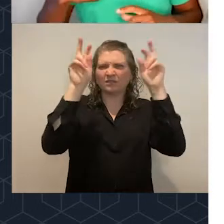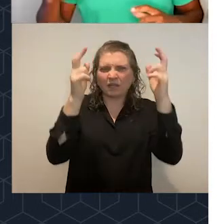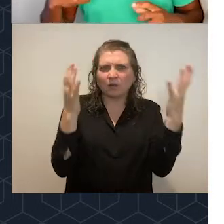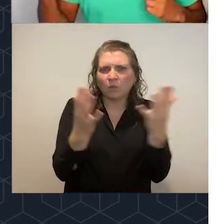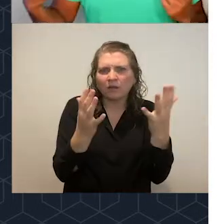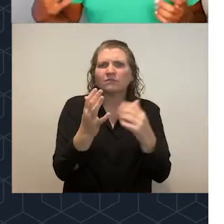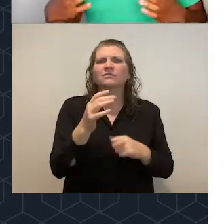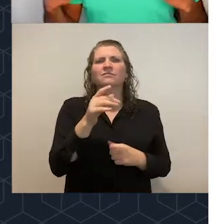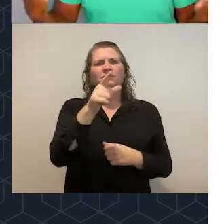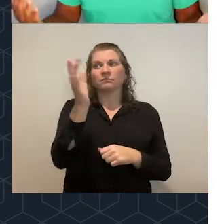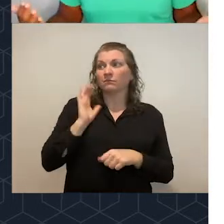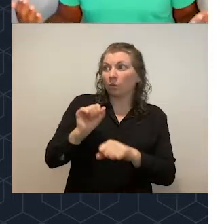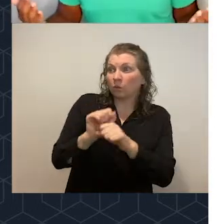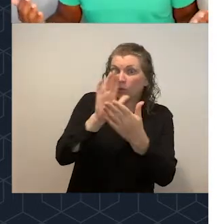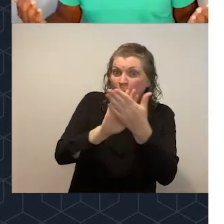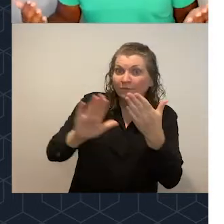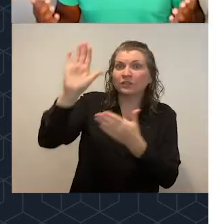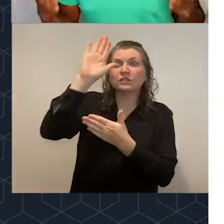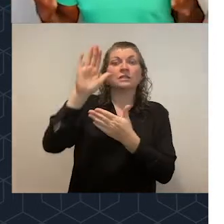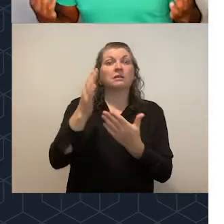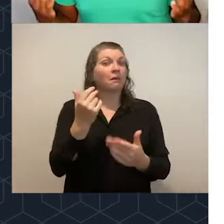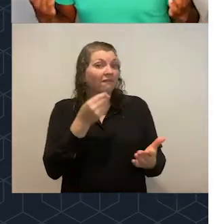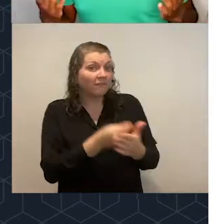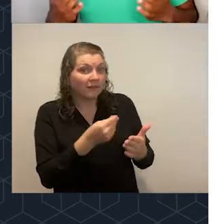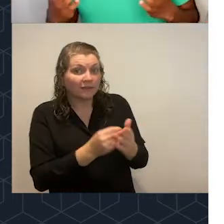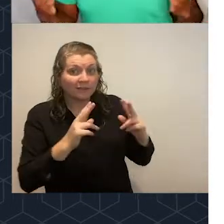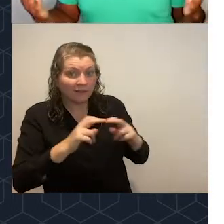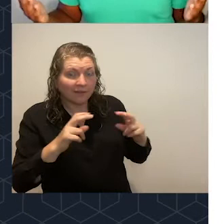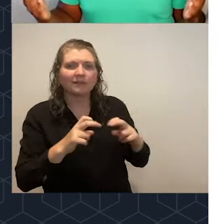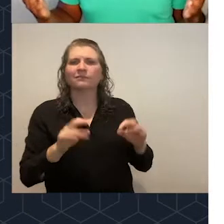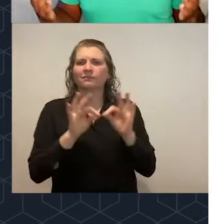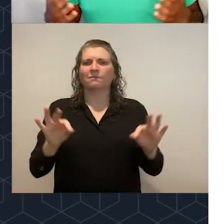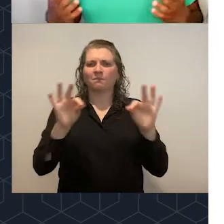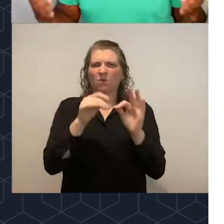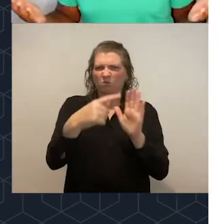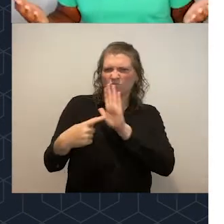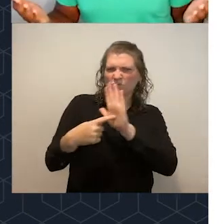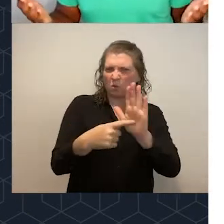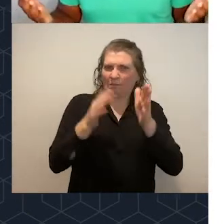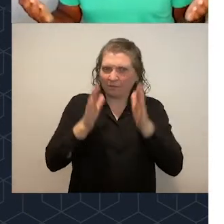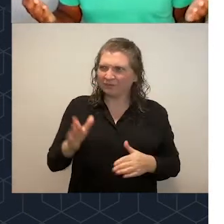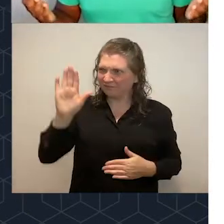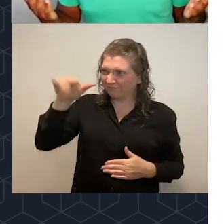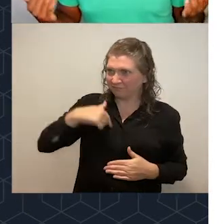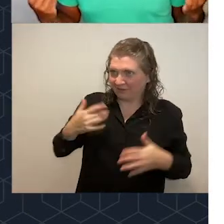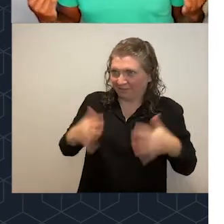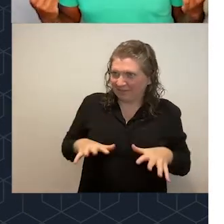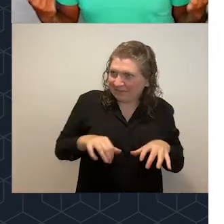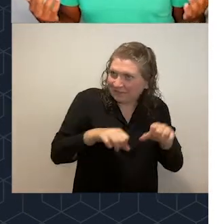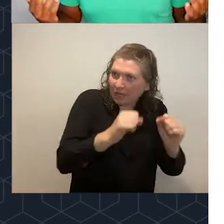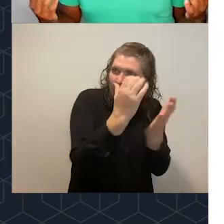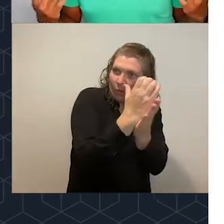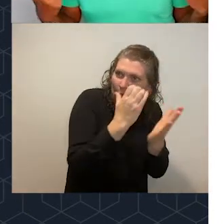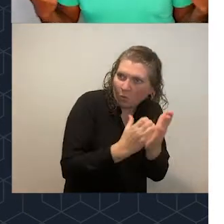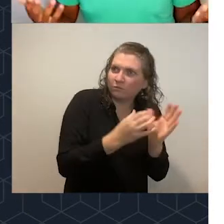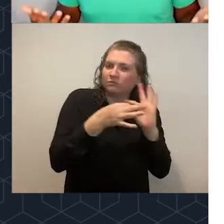and your professional experience is going to be at the top. And you'll notice that when you look at the education, if you're a university candidate, you really want to hone